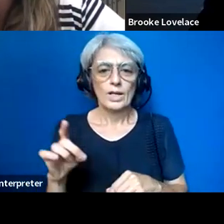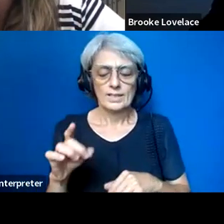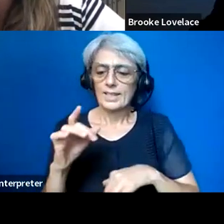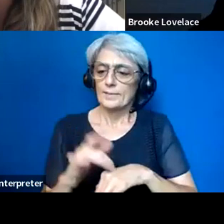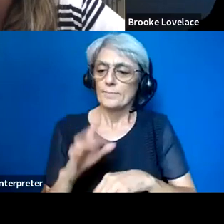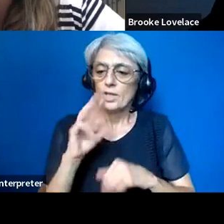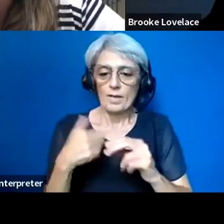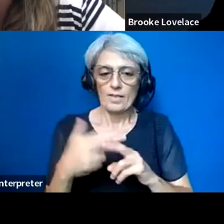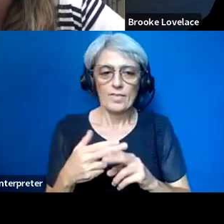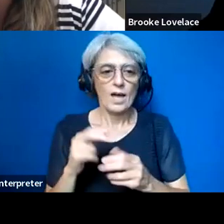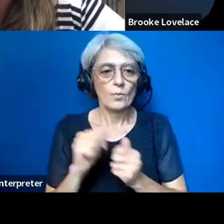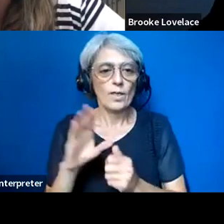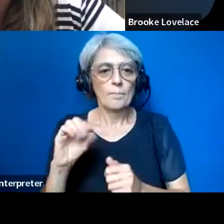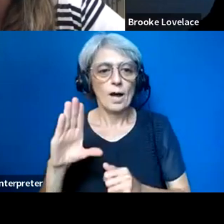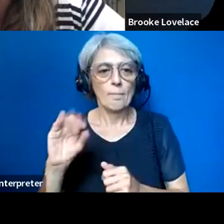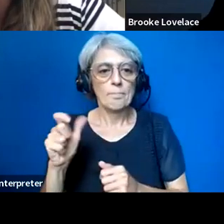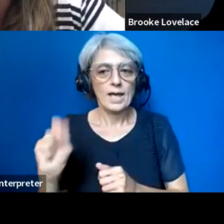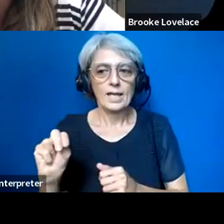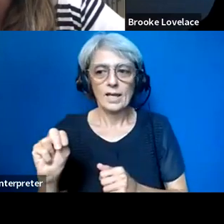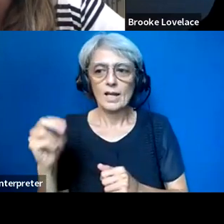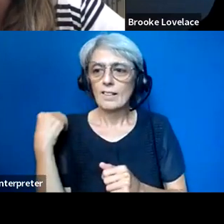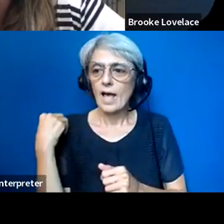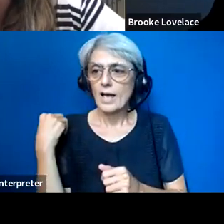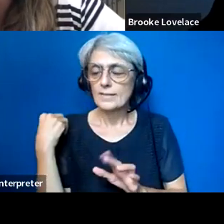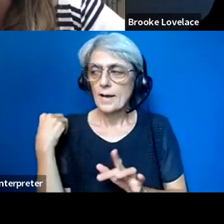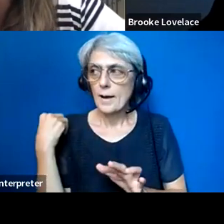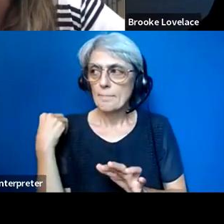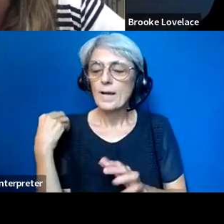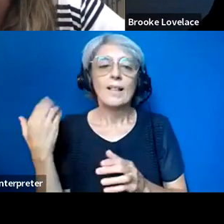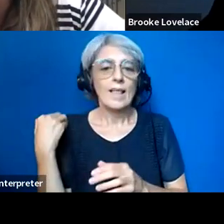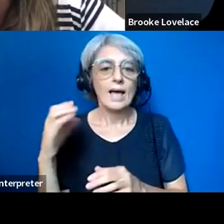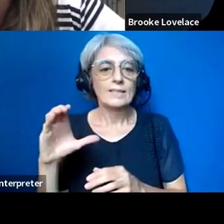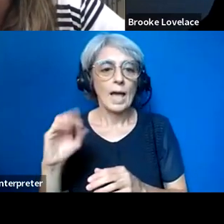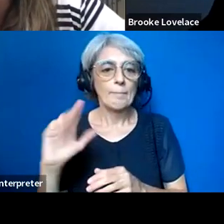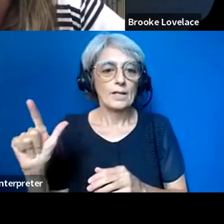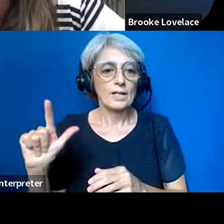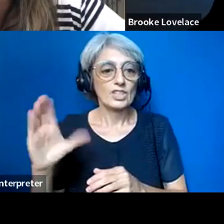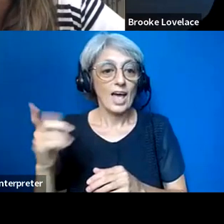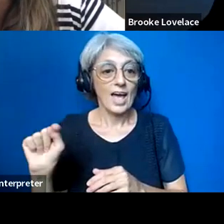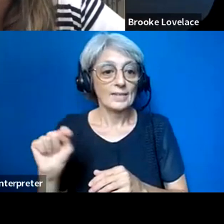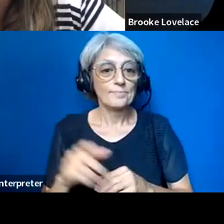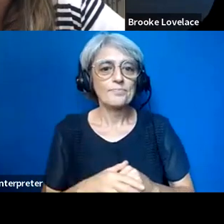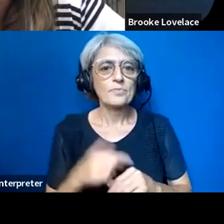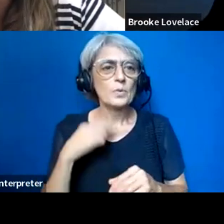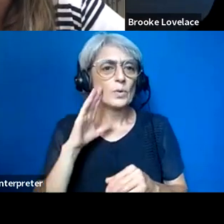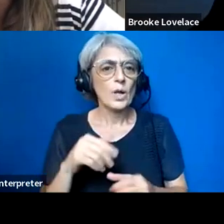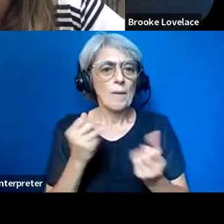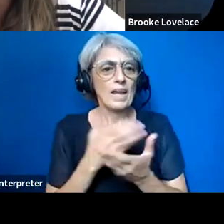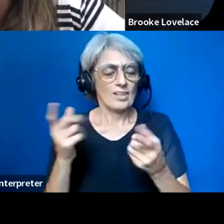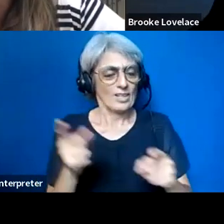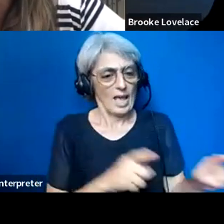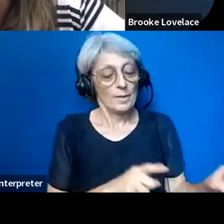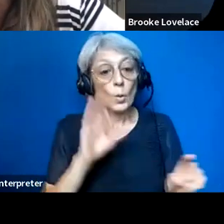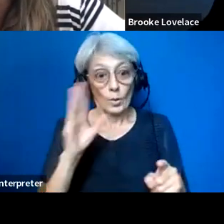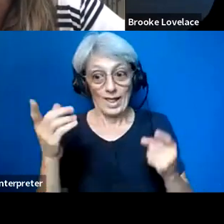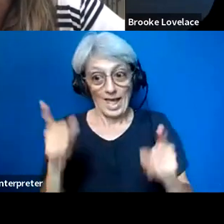Bacon our last Capitol chat. And we know there's a lot of things going on and will be going on